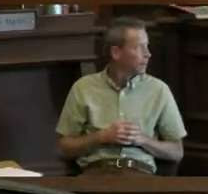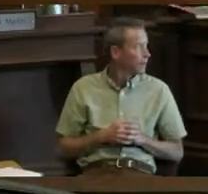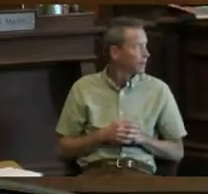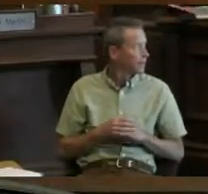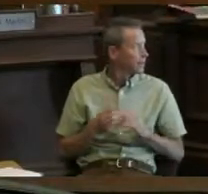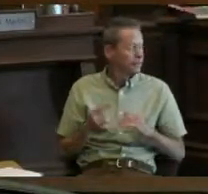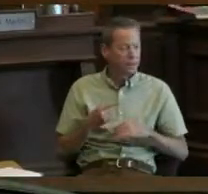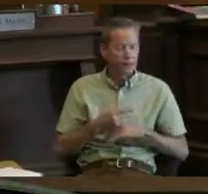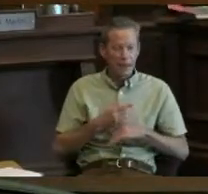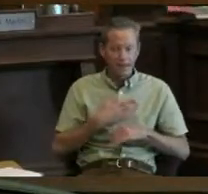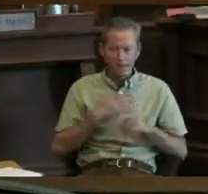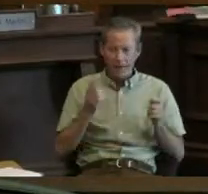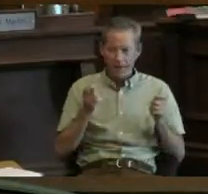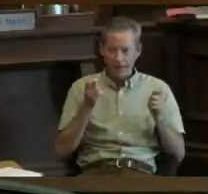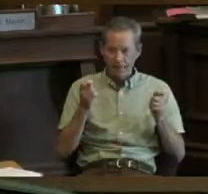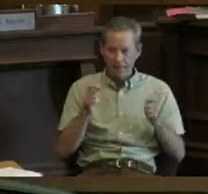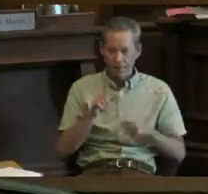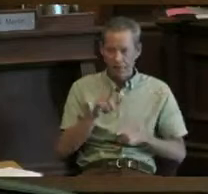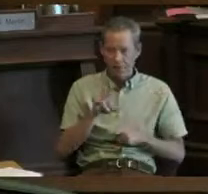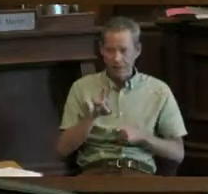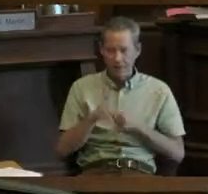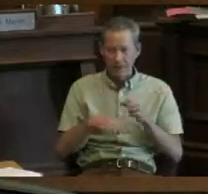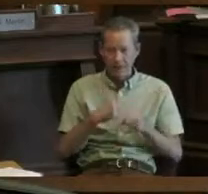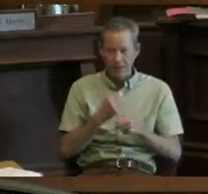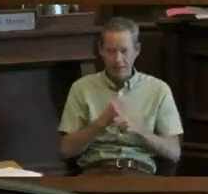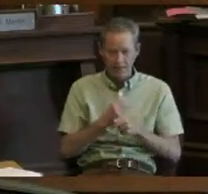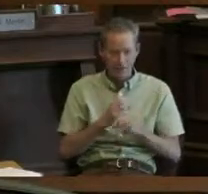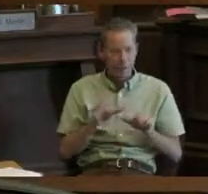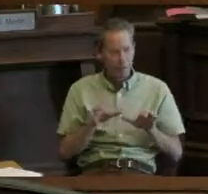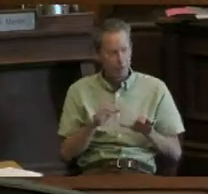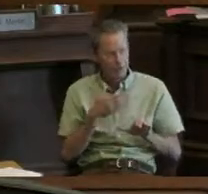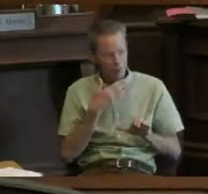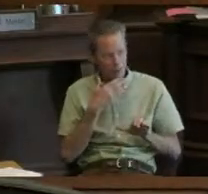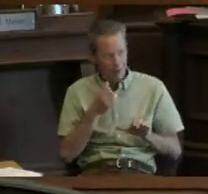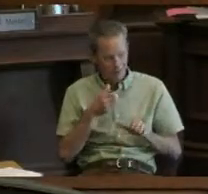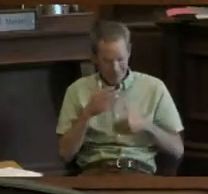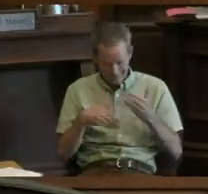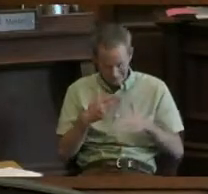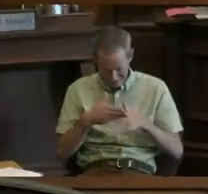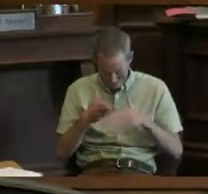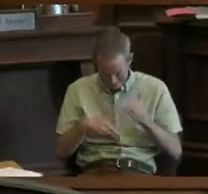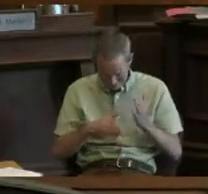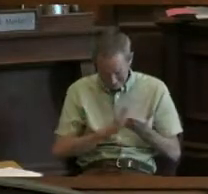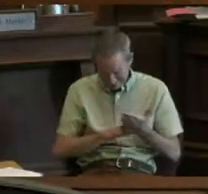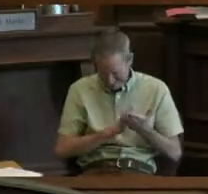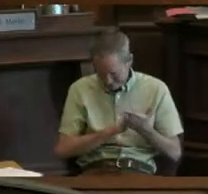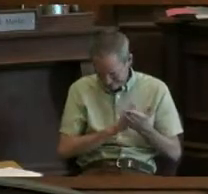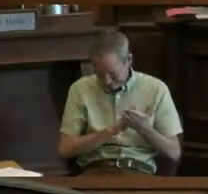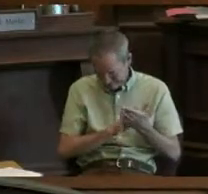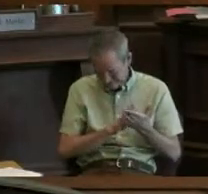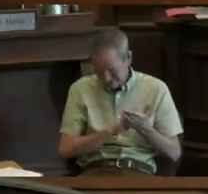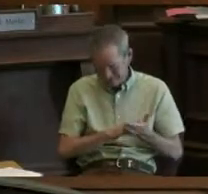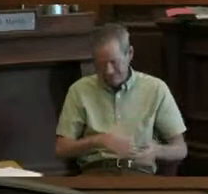Today is my anniversary, so it's 27 years. So I'm going to do my best to pick the queen up on time today.